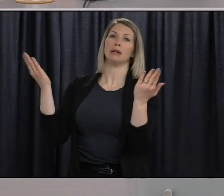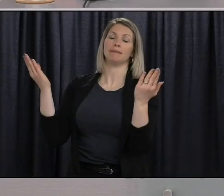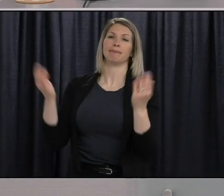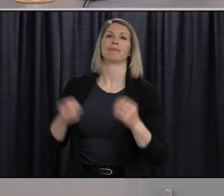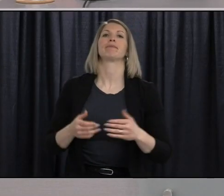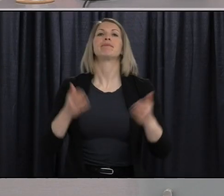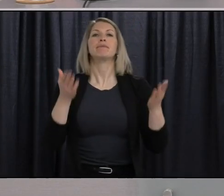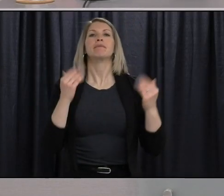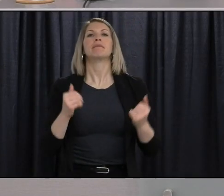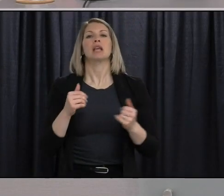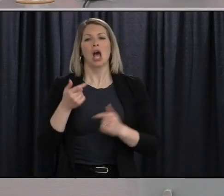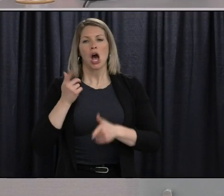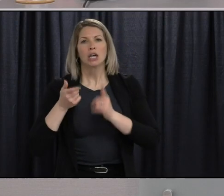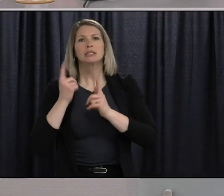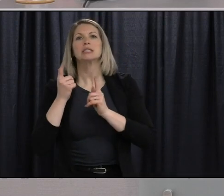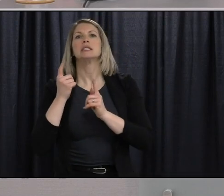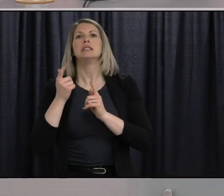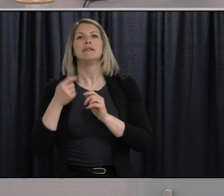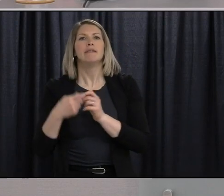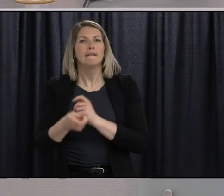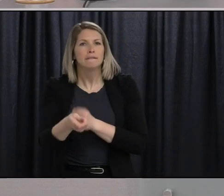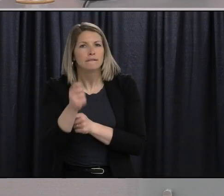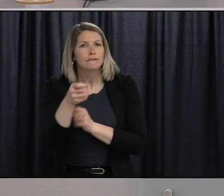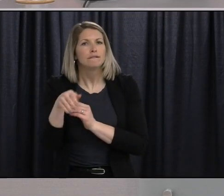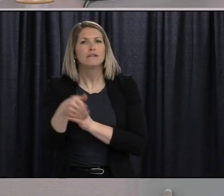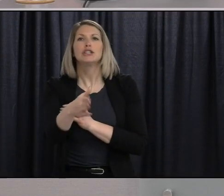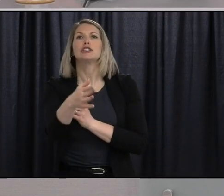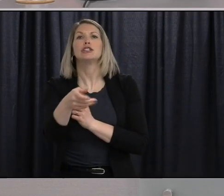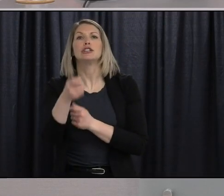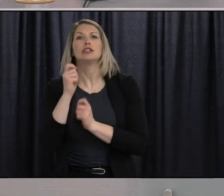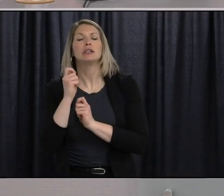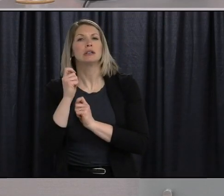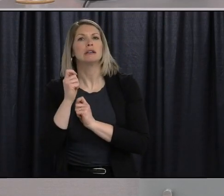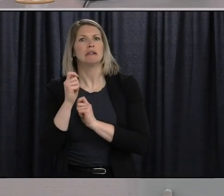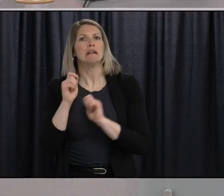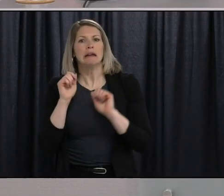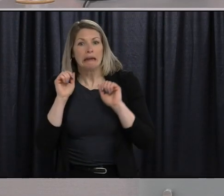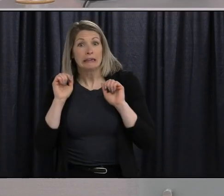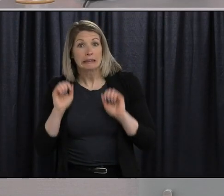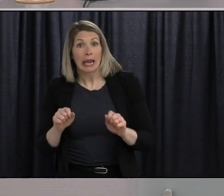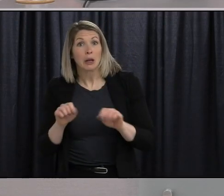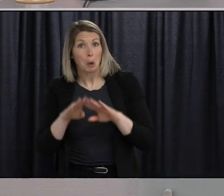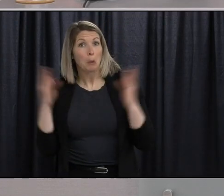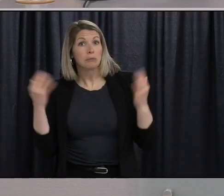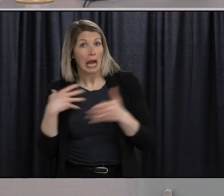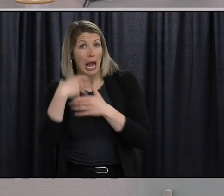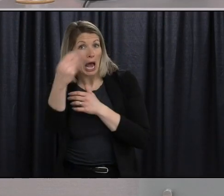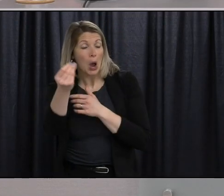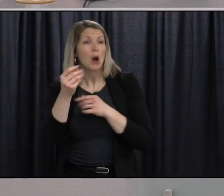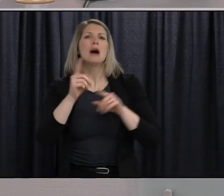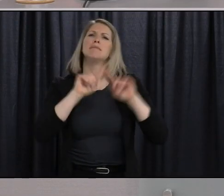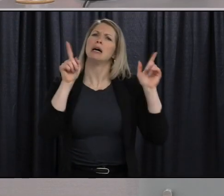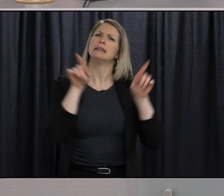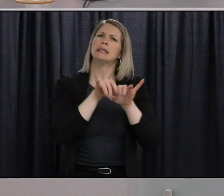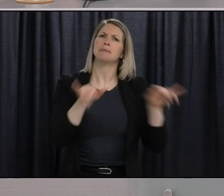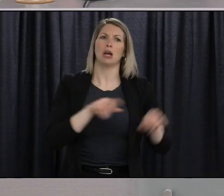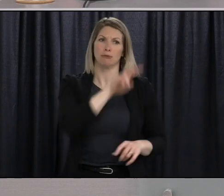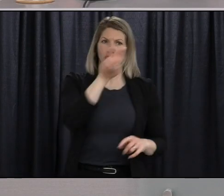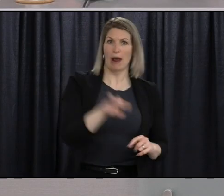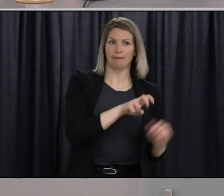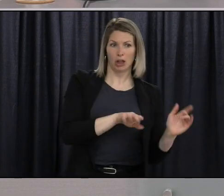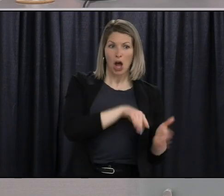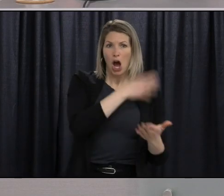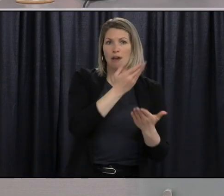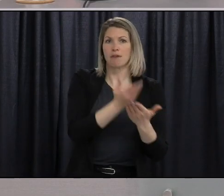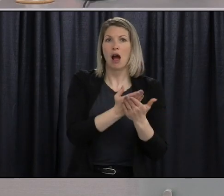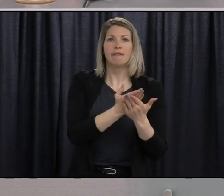with restrictions in place, yet the bulk of their customers are, of course, coming from the U.S. or the mainland, and they're not going to be able to enter the province for the foreseeable future.